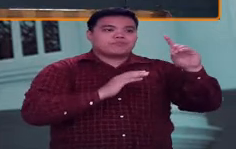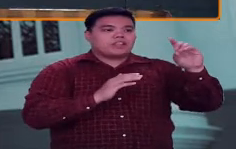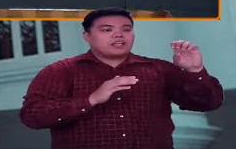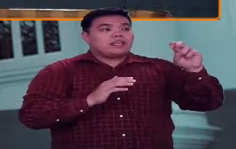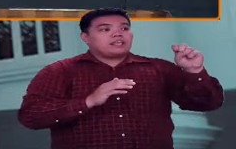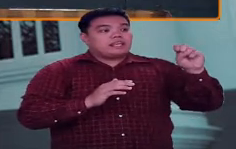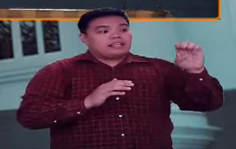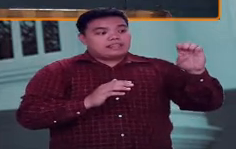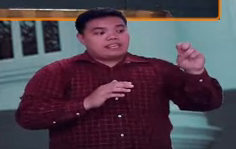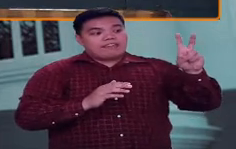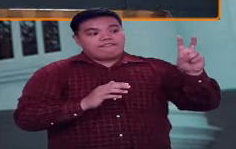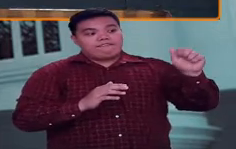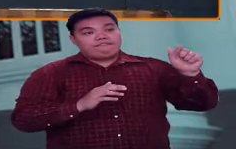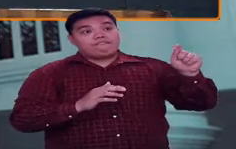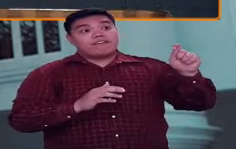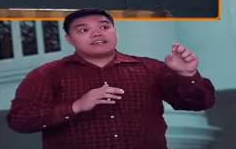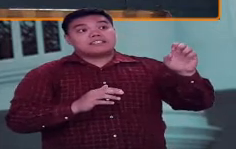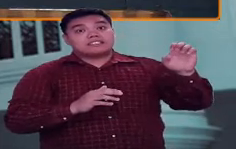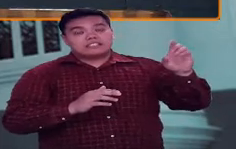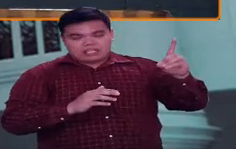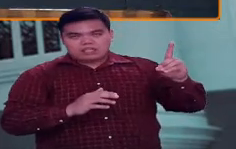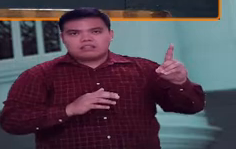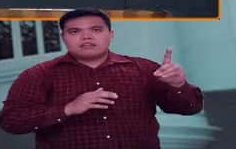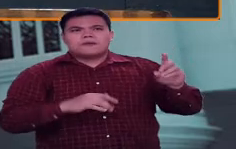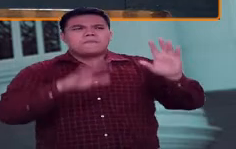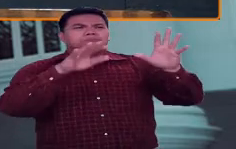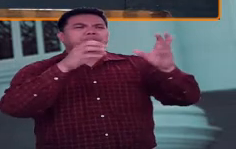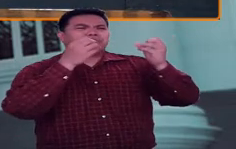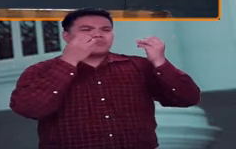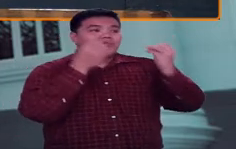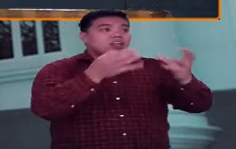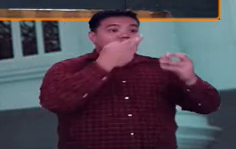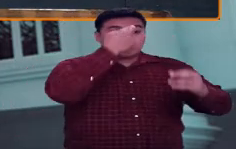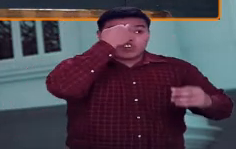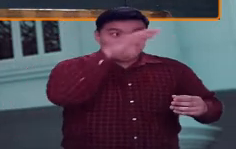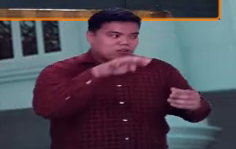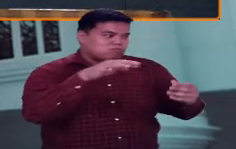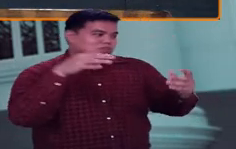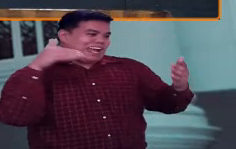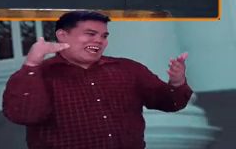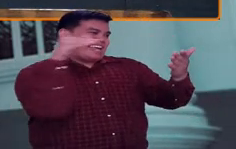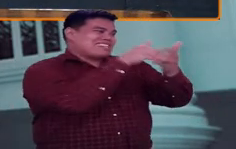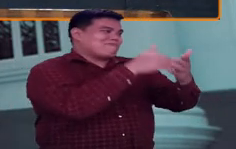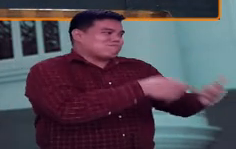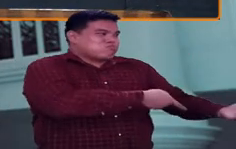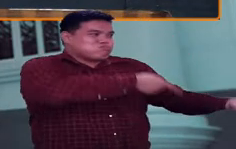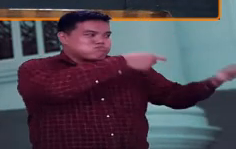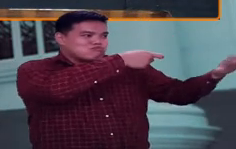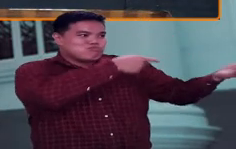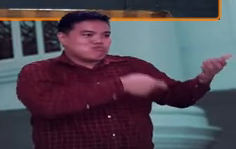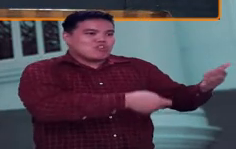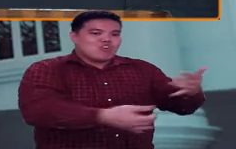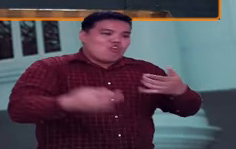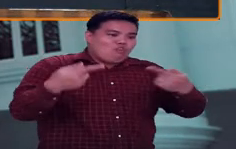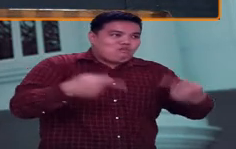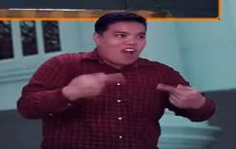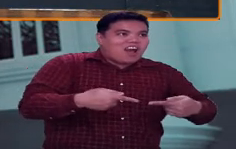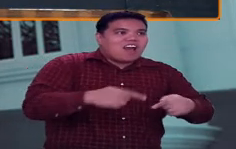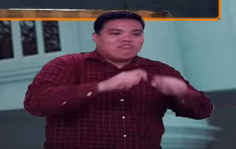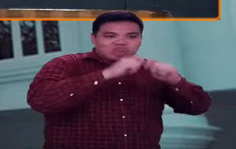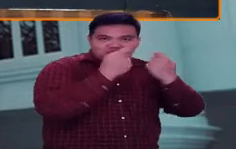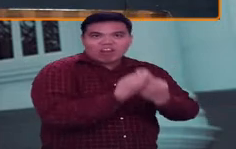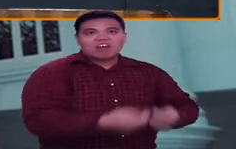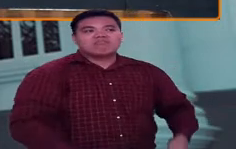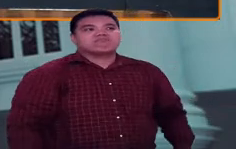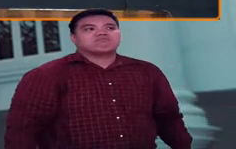the Acholi people have been ravished by rebel attacks, people fighting against each other in their